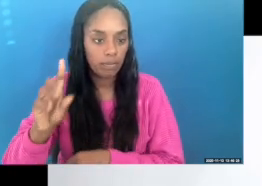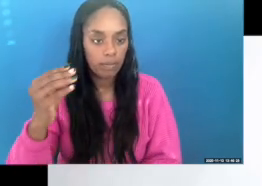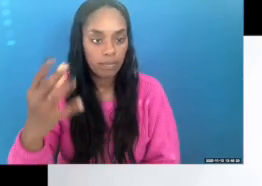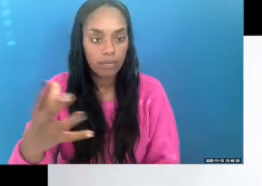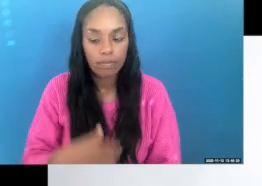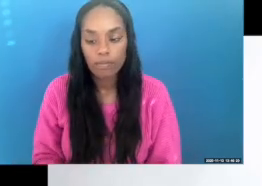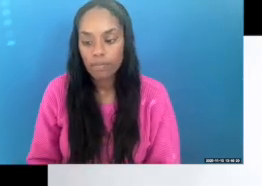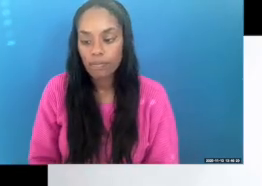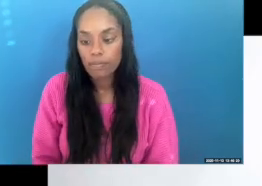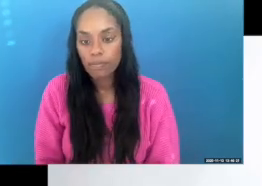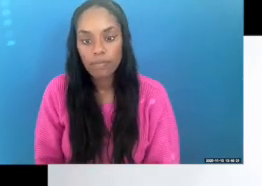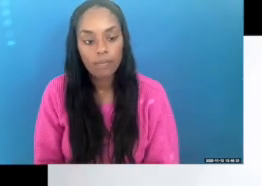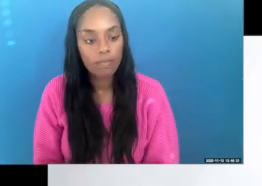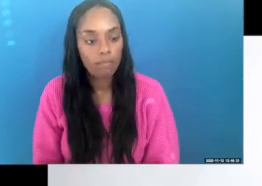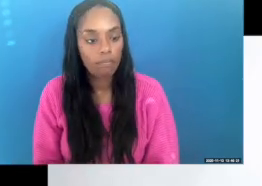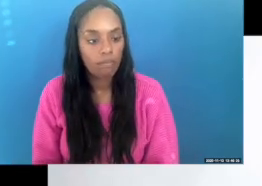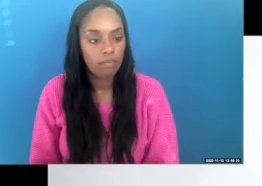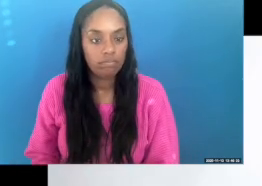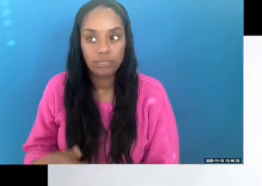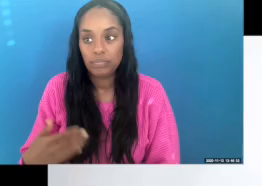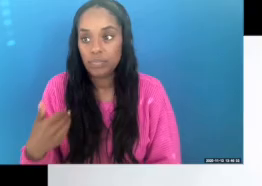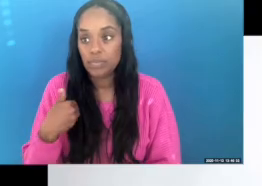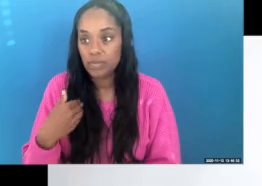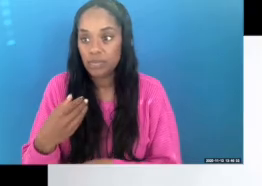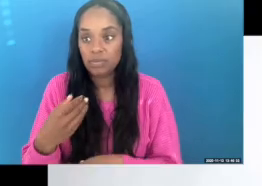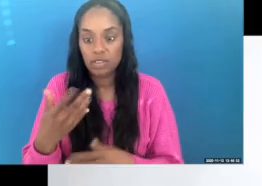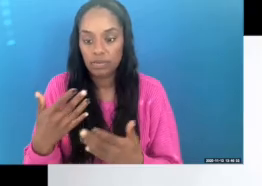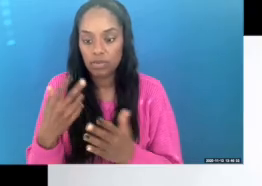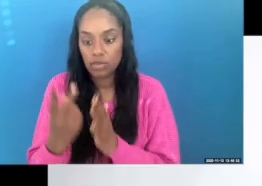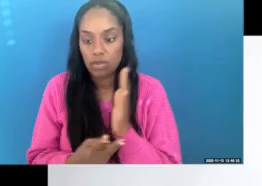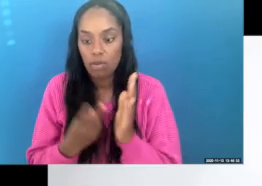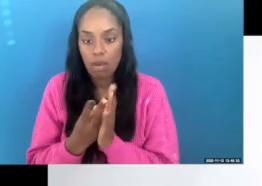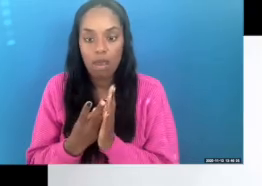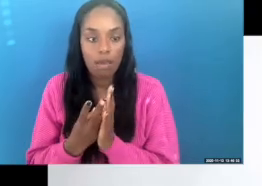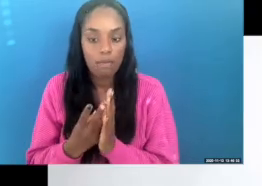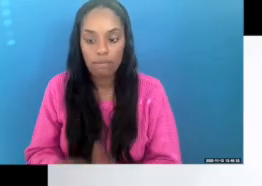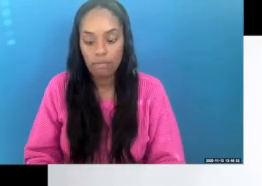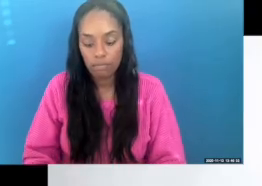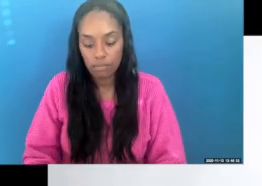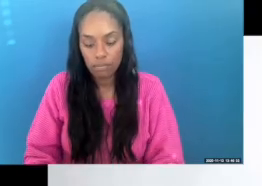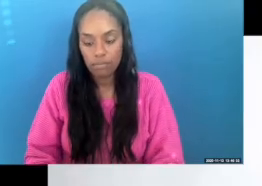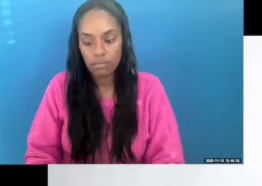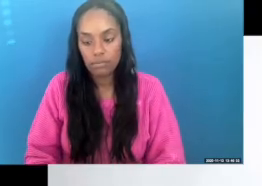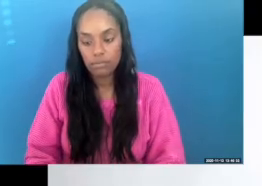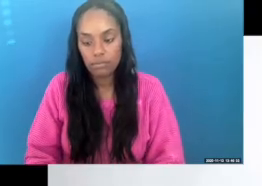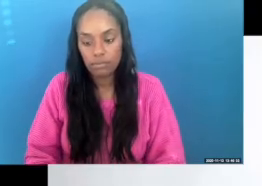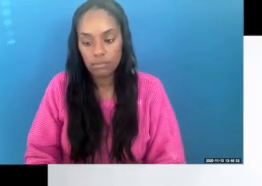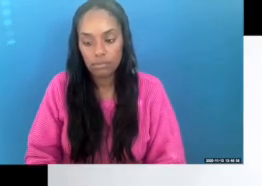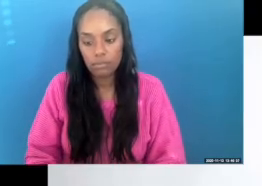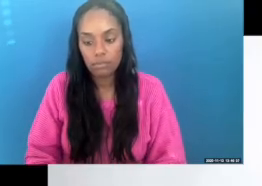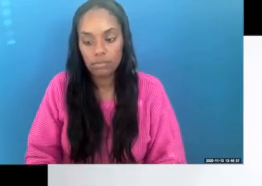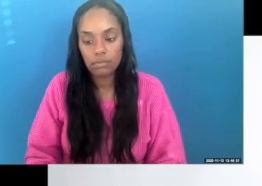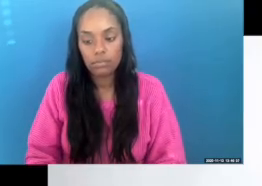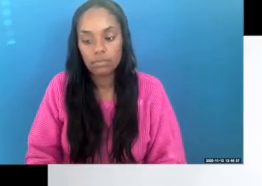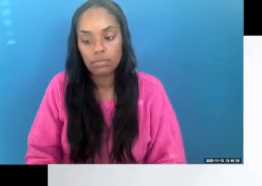Peter. Okay. So the first question, and there will be 8 questions, and we'll have